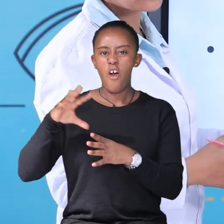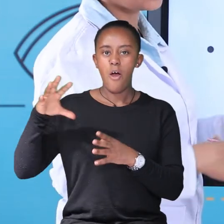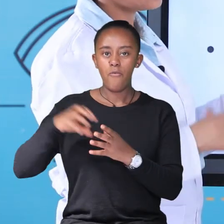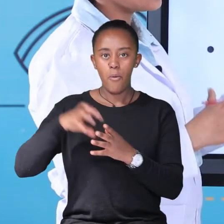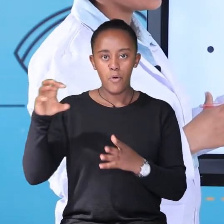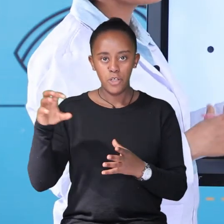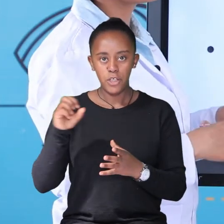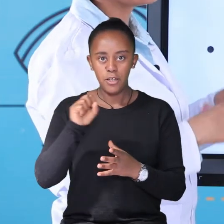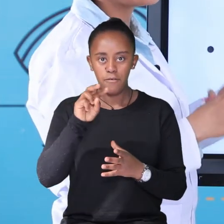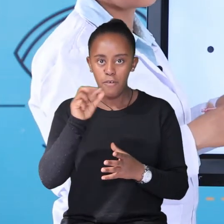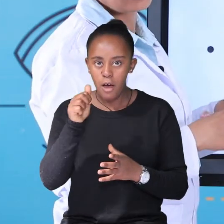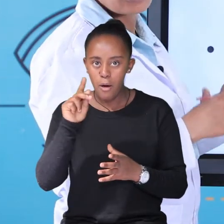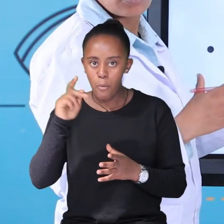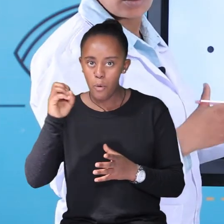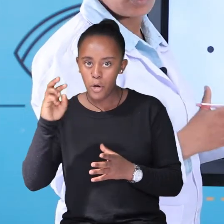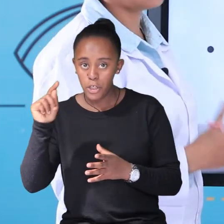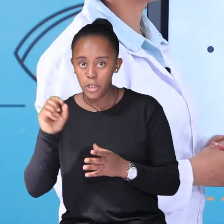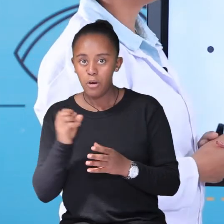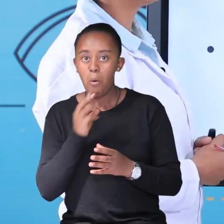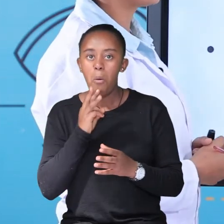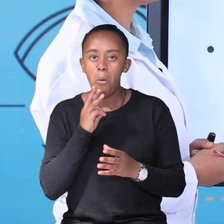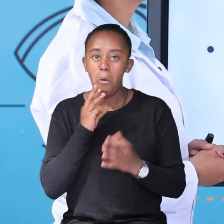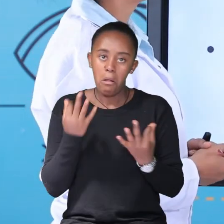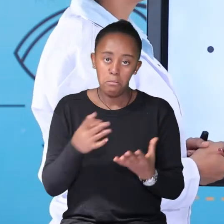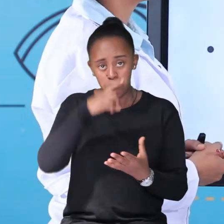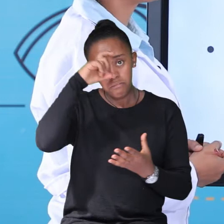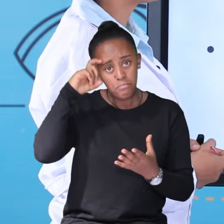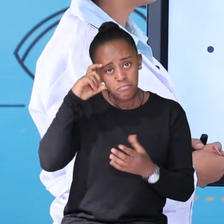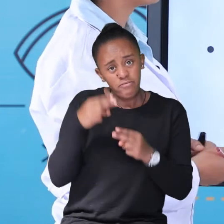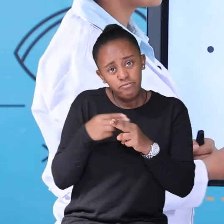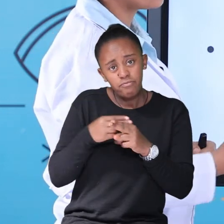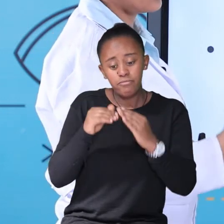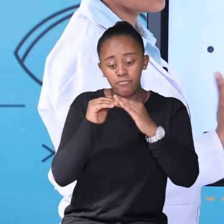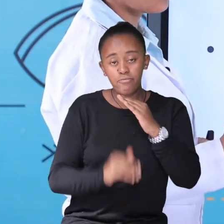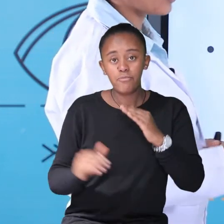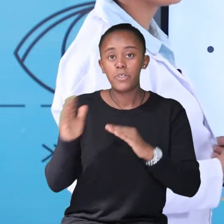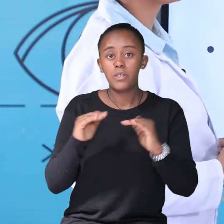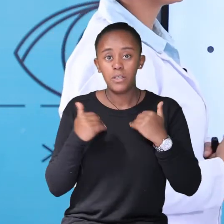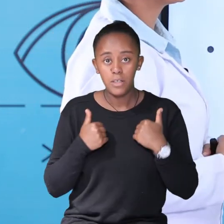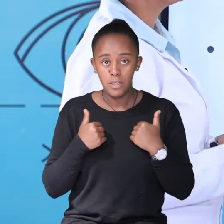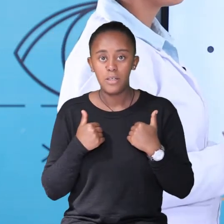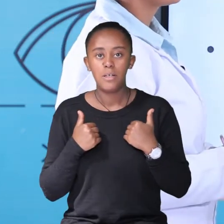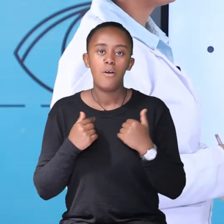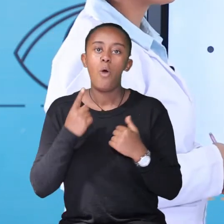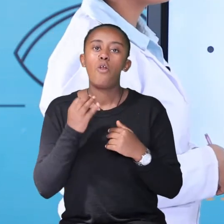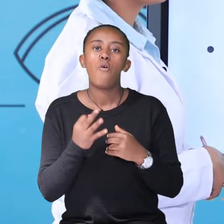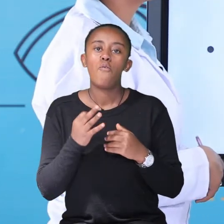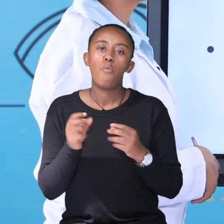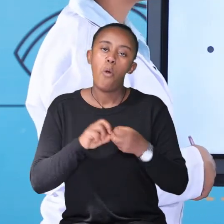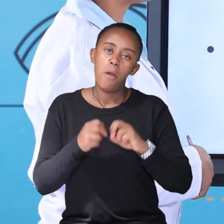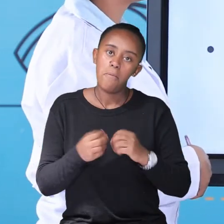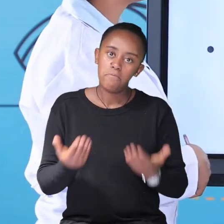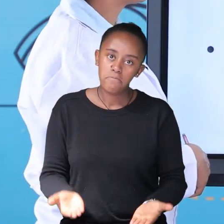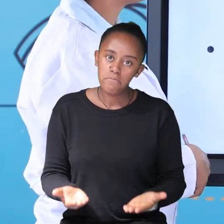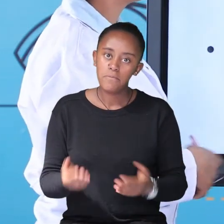transpiration because in desert water is very short. Water is one of problem